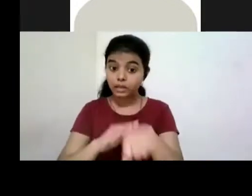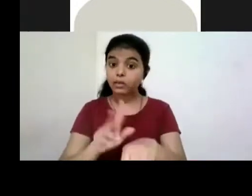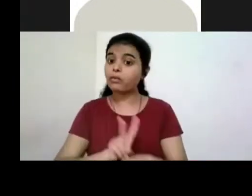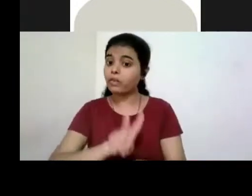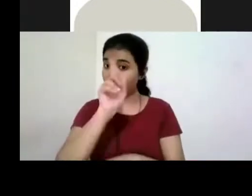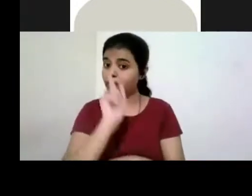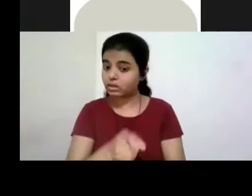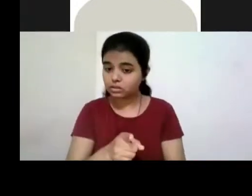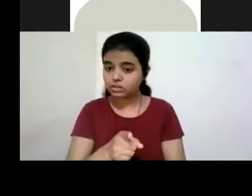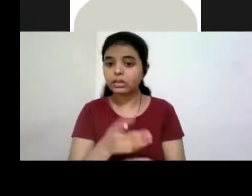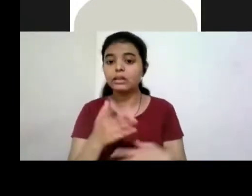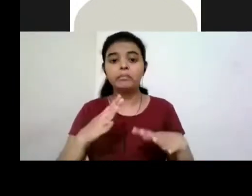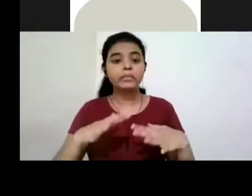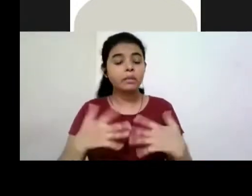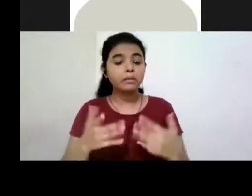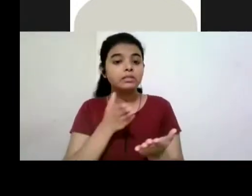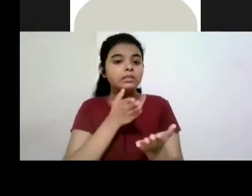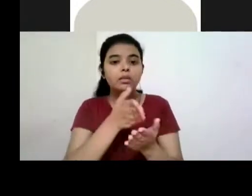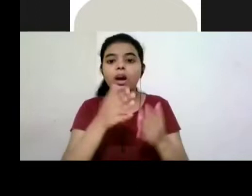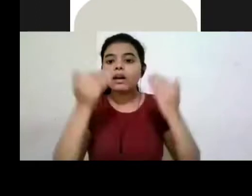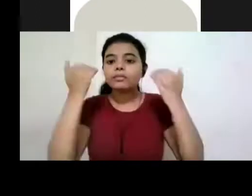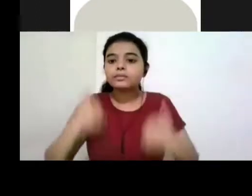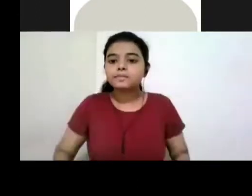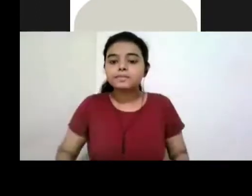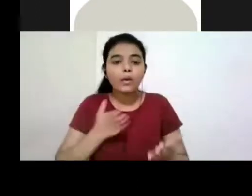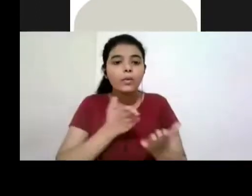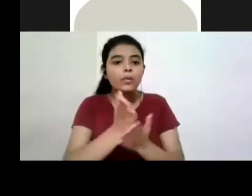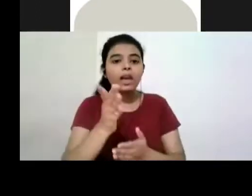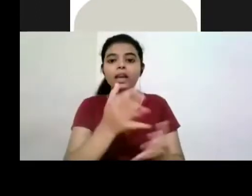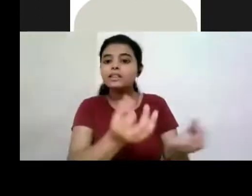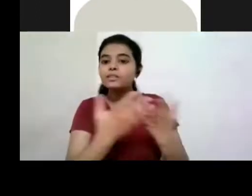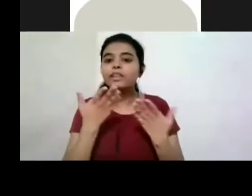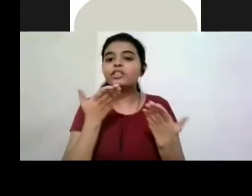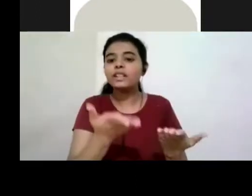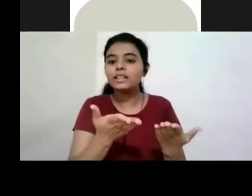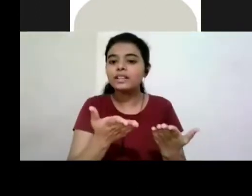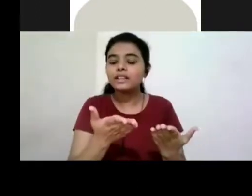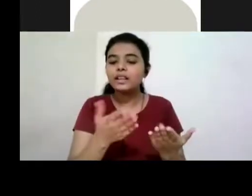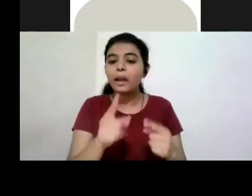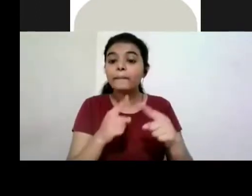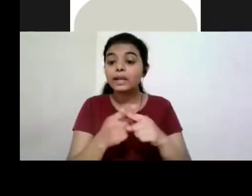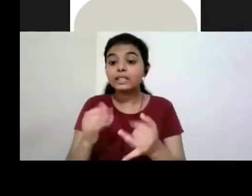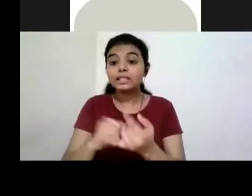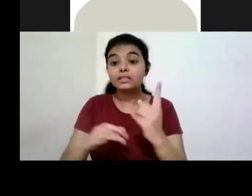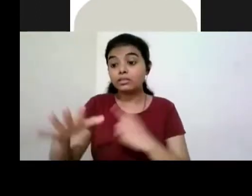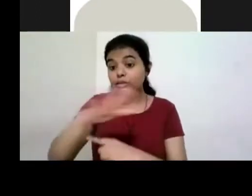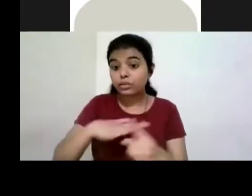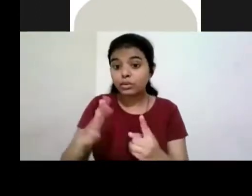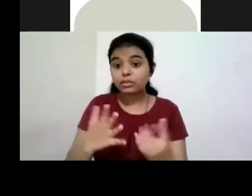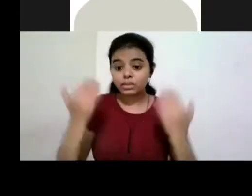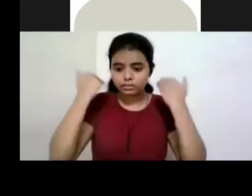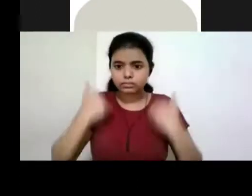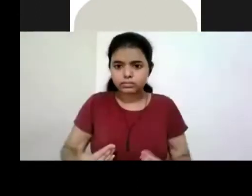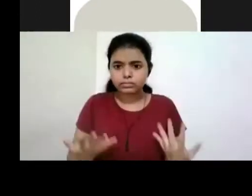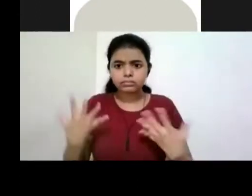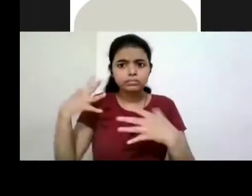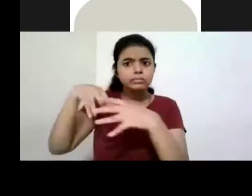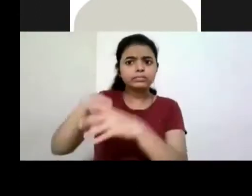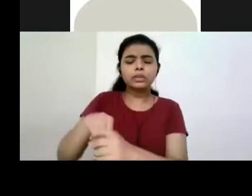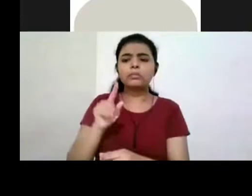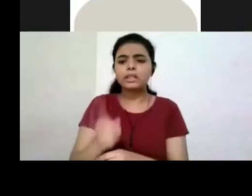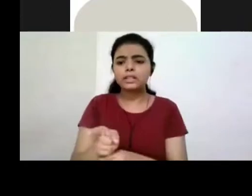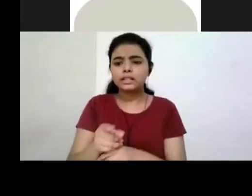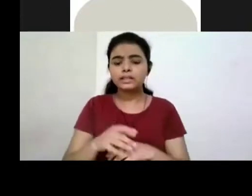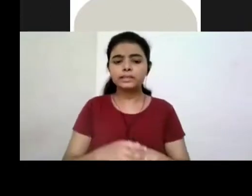the individual way of being, and encompass it within the community and within that whole body of knowledge.